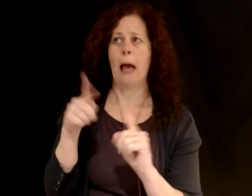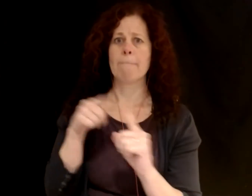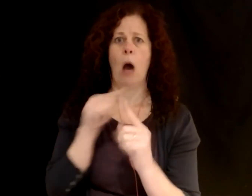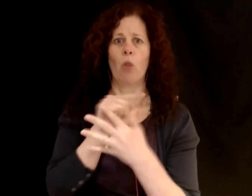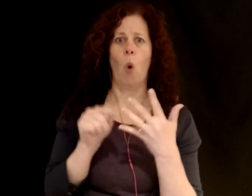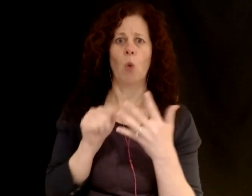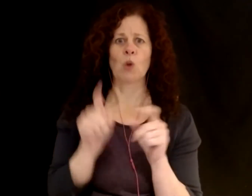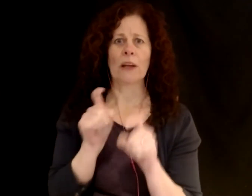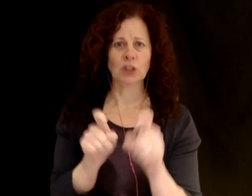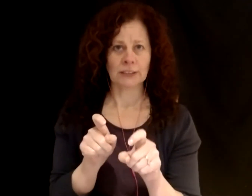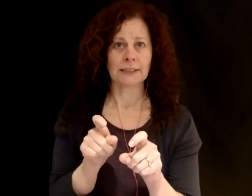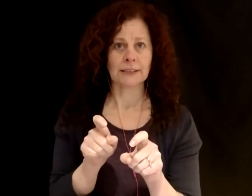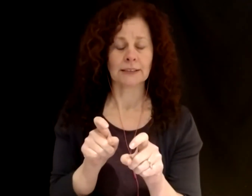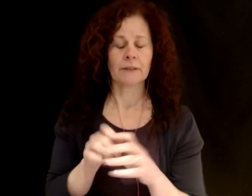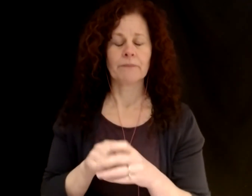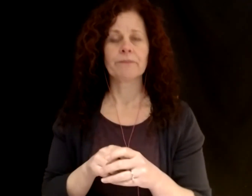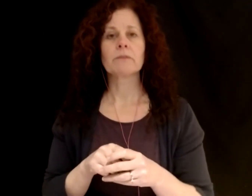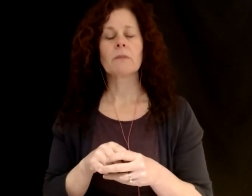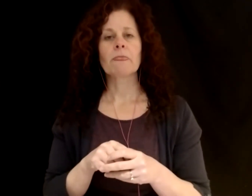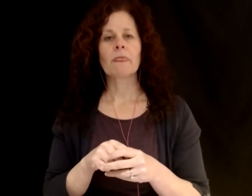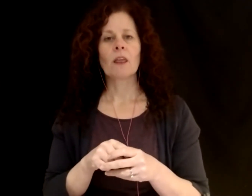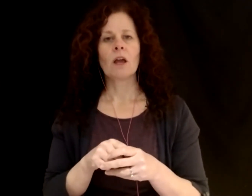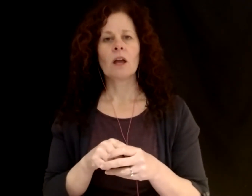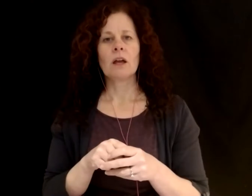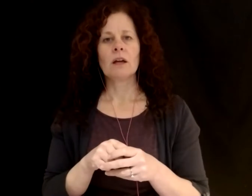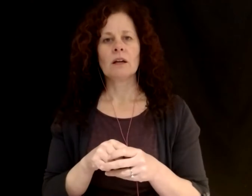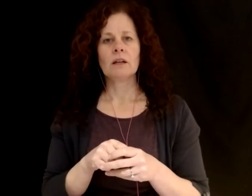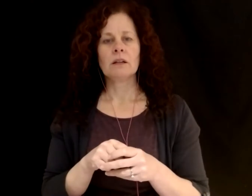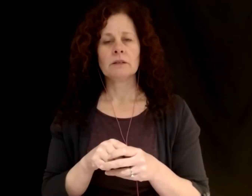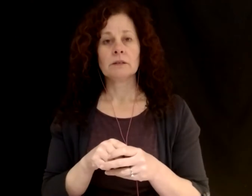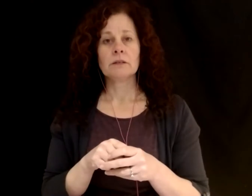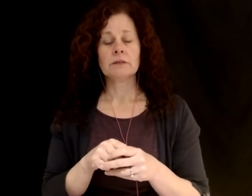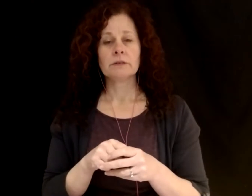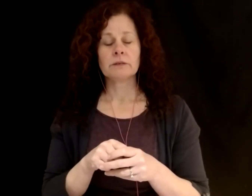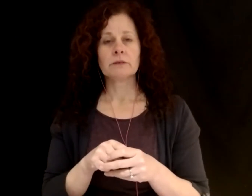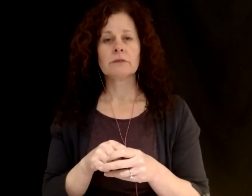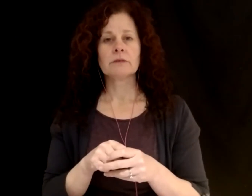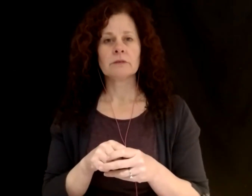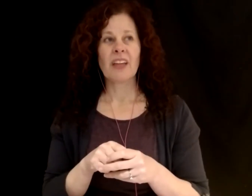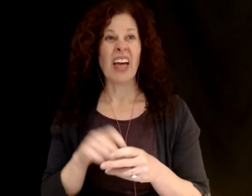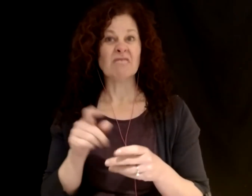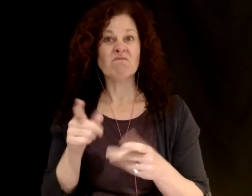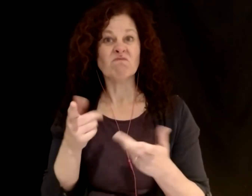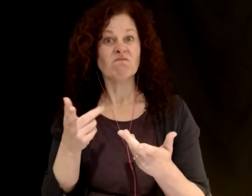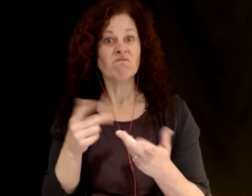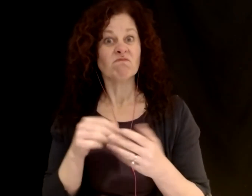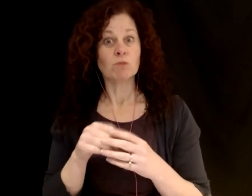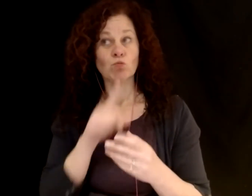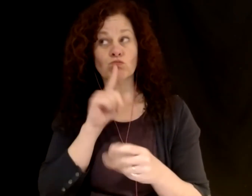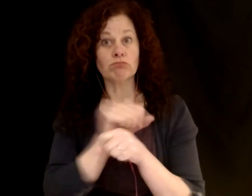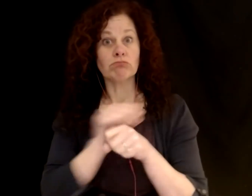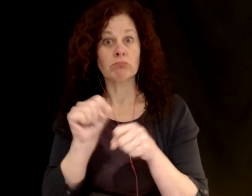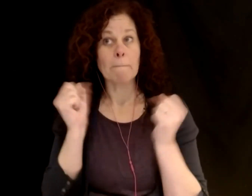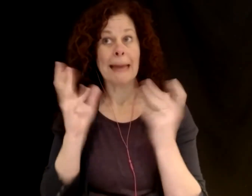made for me is, cities will be facing tremendous budgetary pressures.